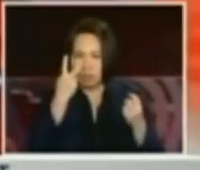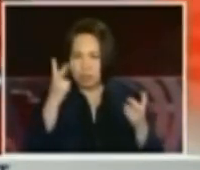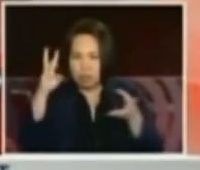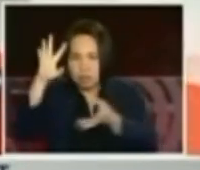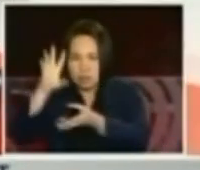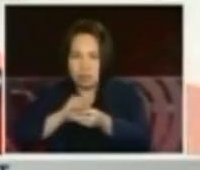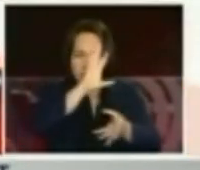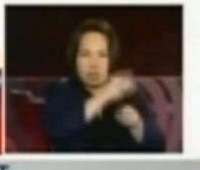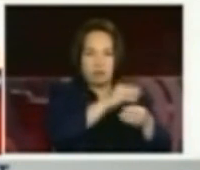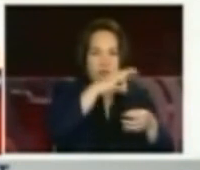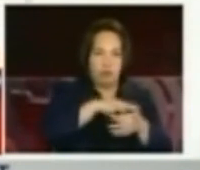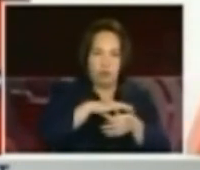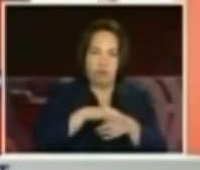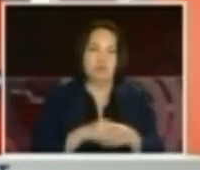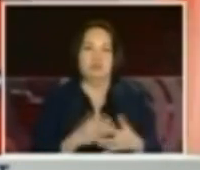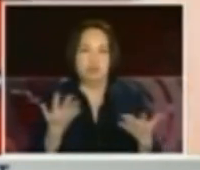On Article 2,